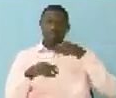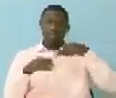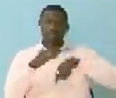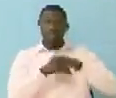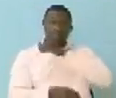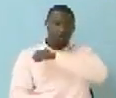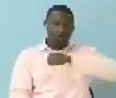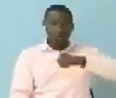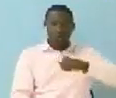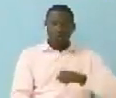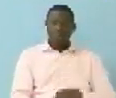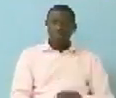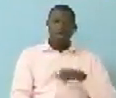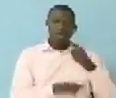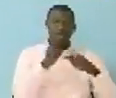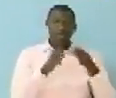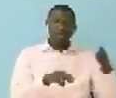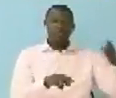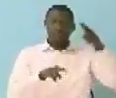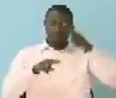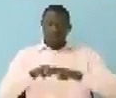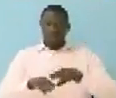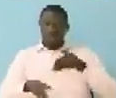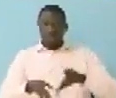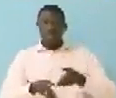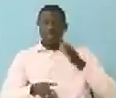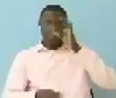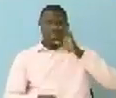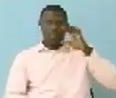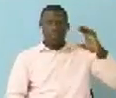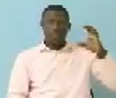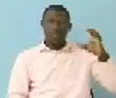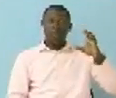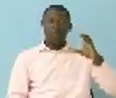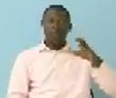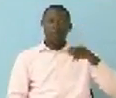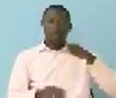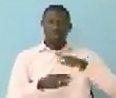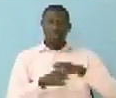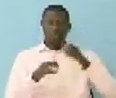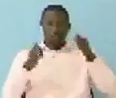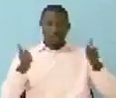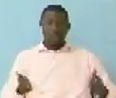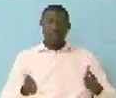He sat on this chair and confessed that yes, it was a coup, he was involved.